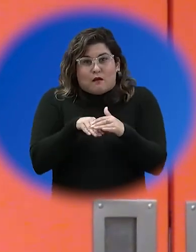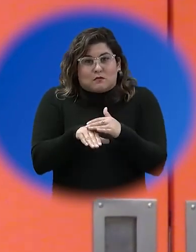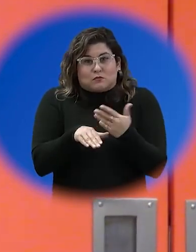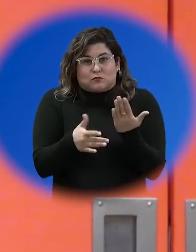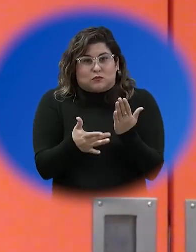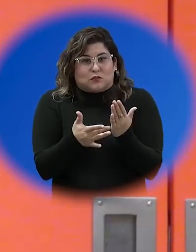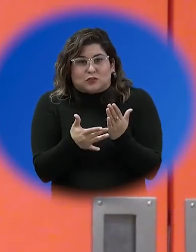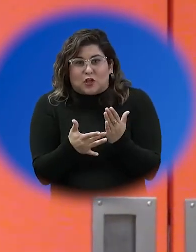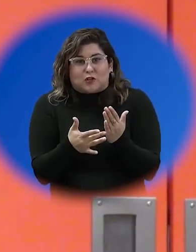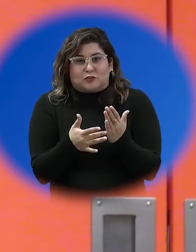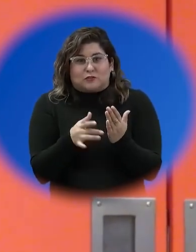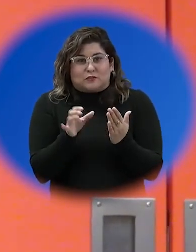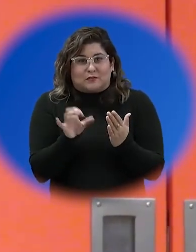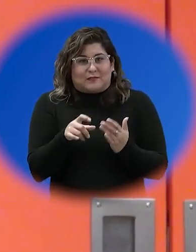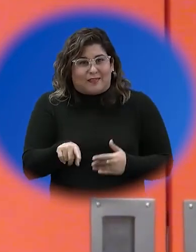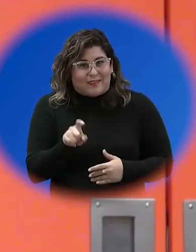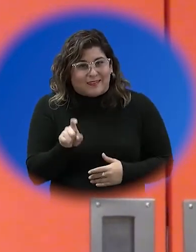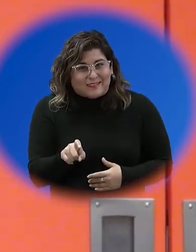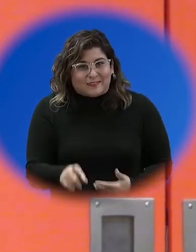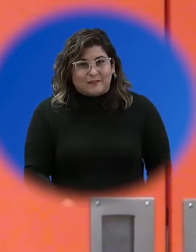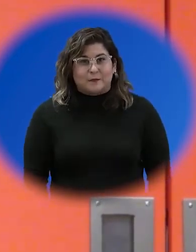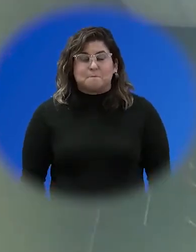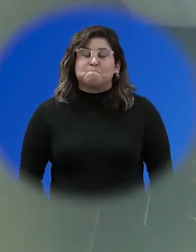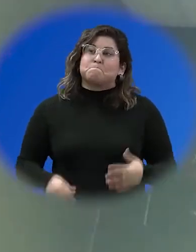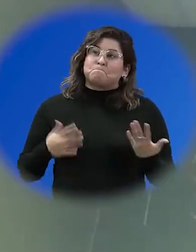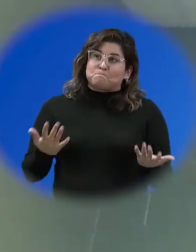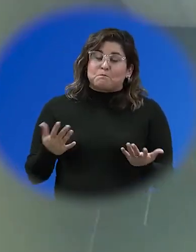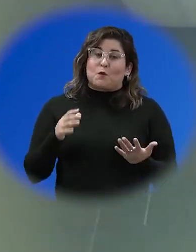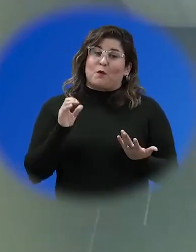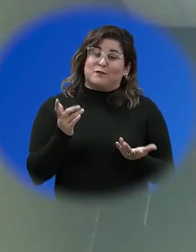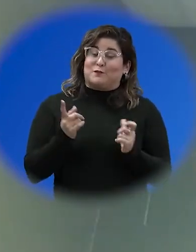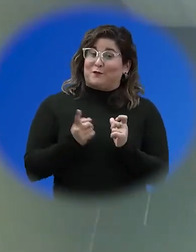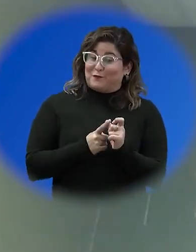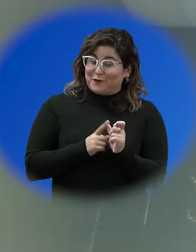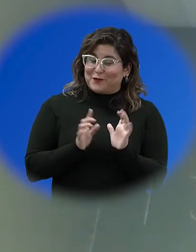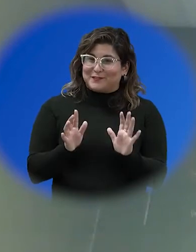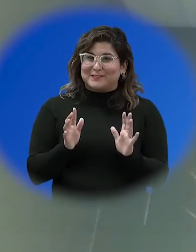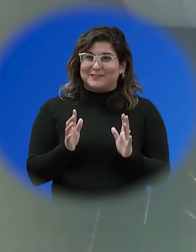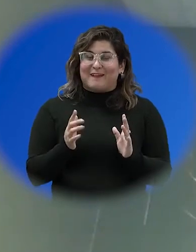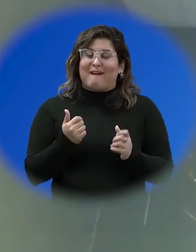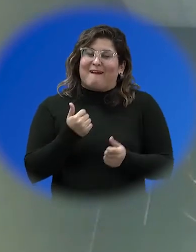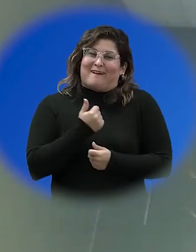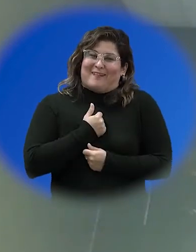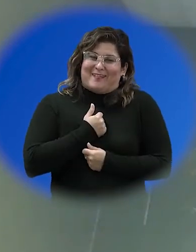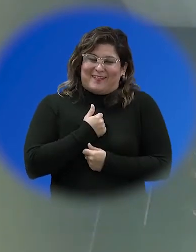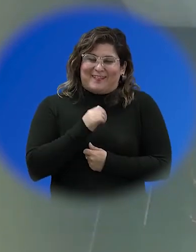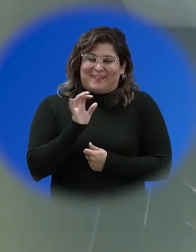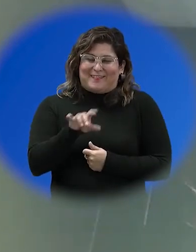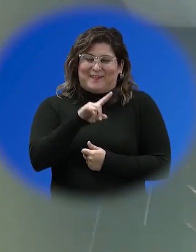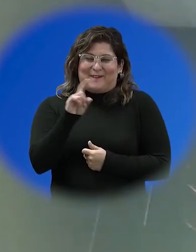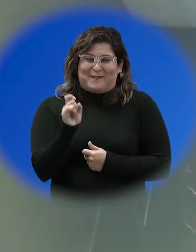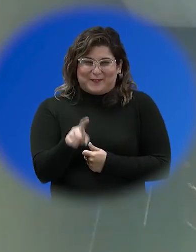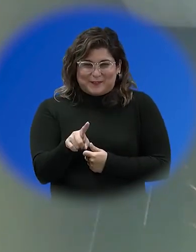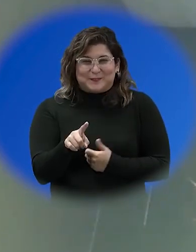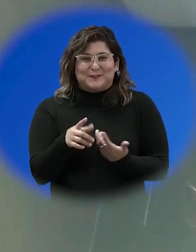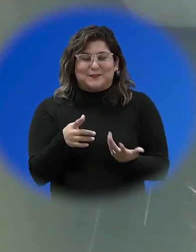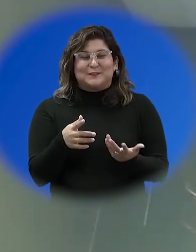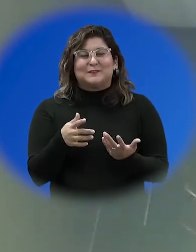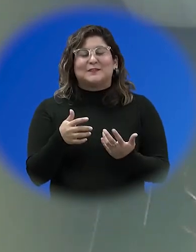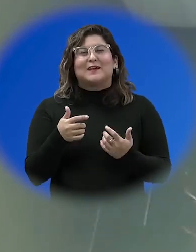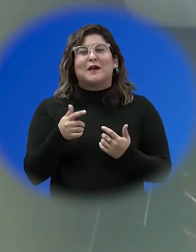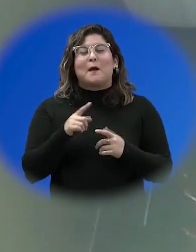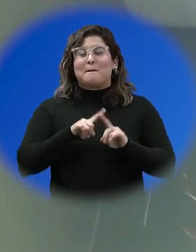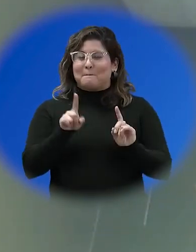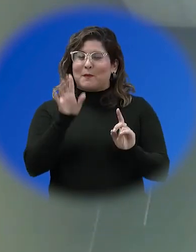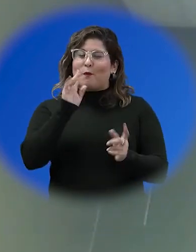have access to technologies that they need. Okay. So first of all, I have to say I absolutely loved when I